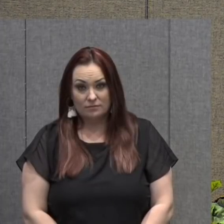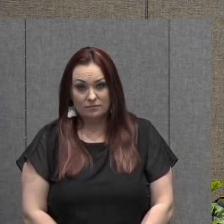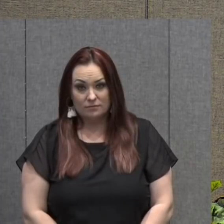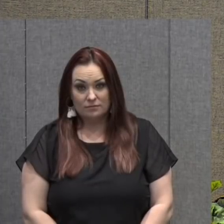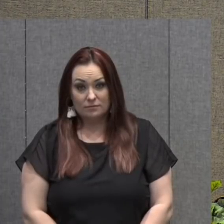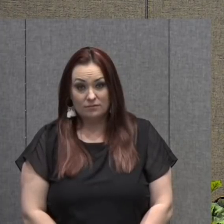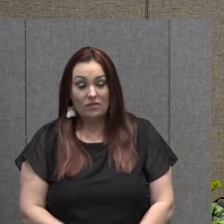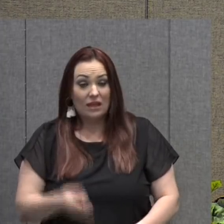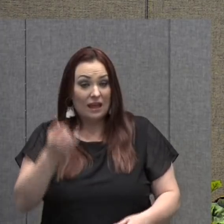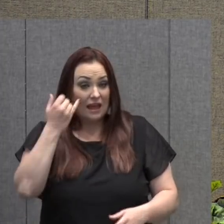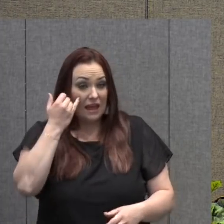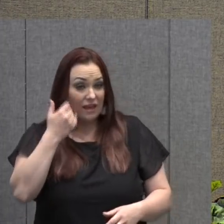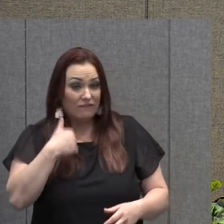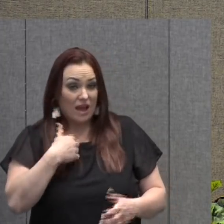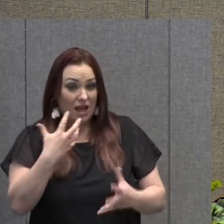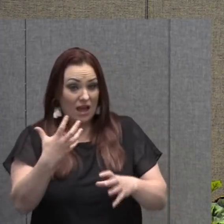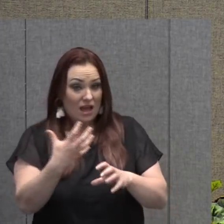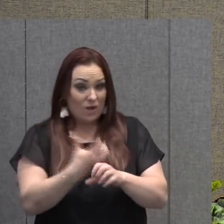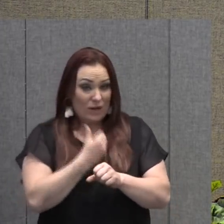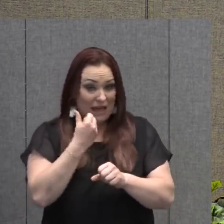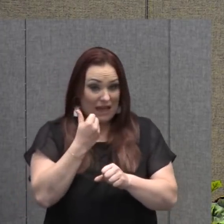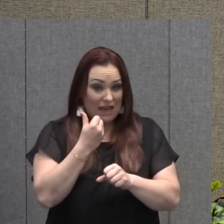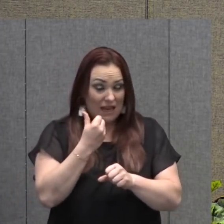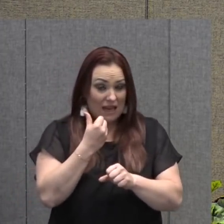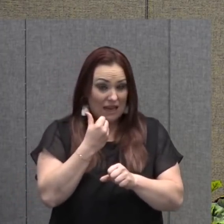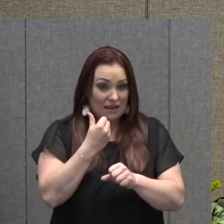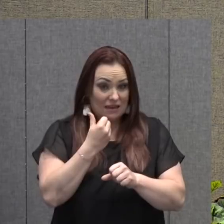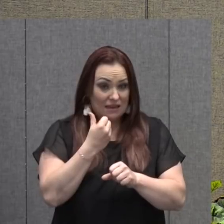If I win,